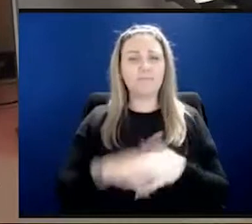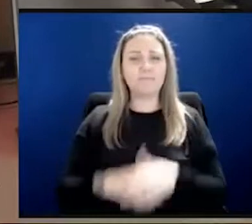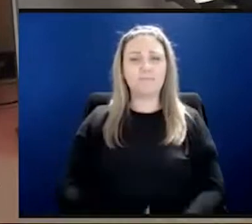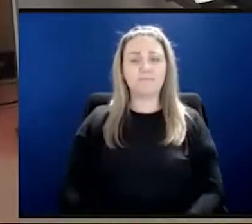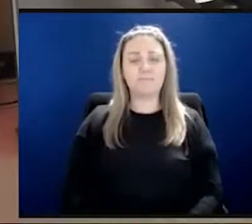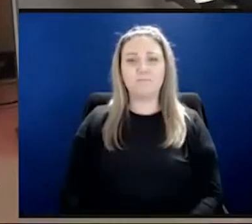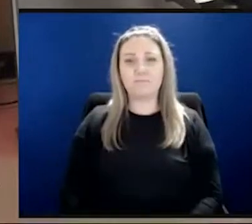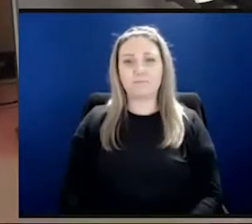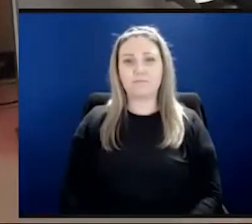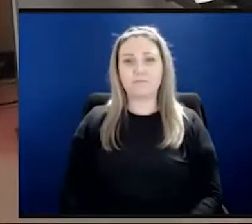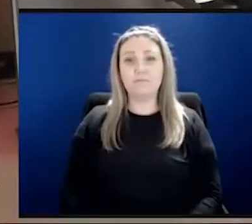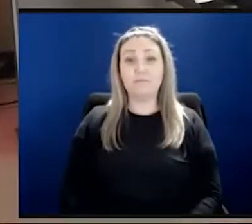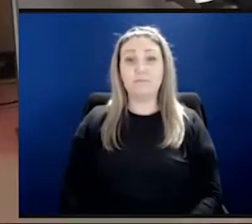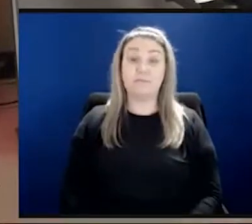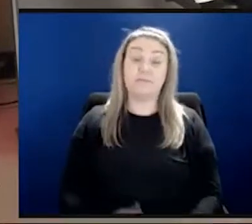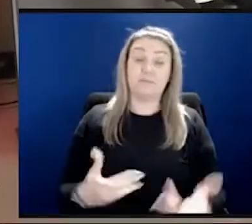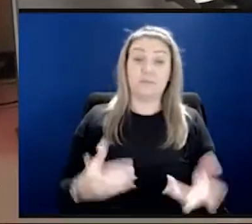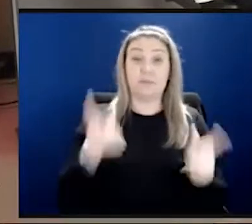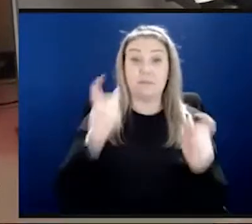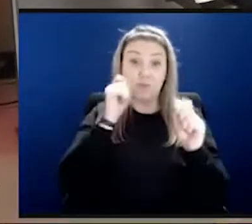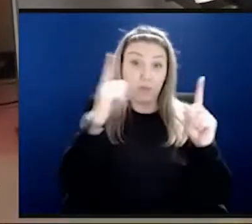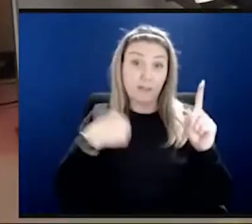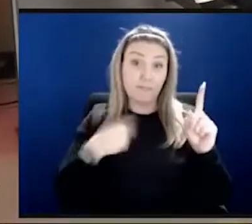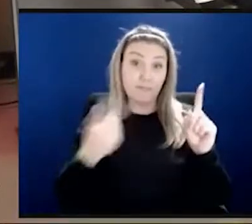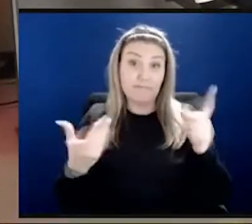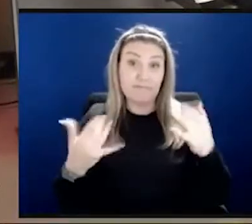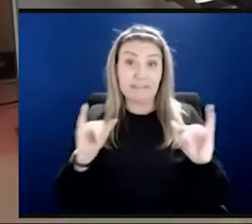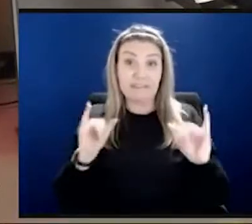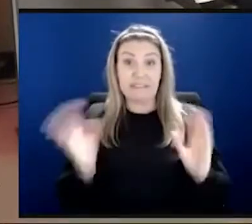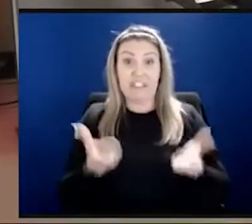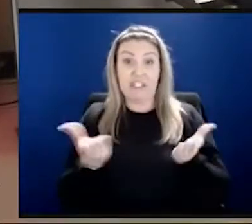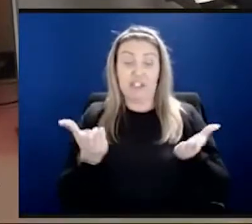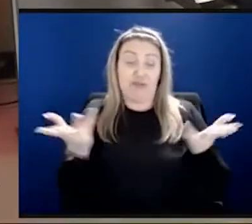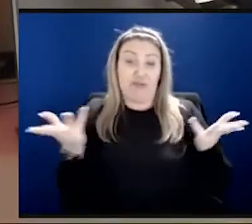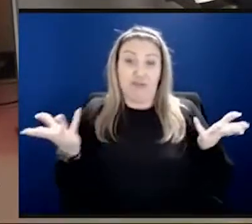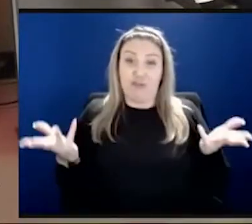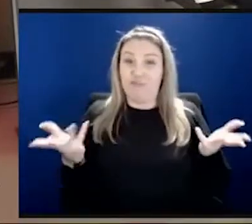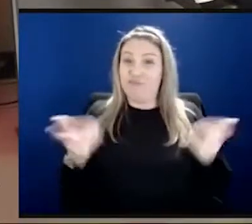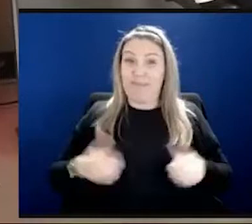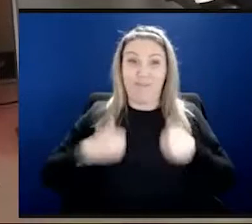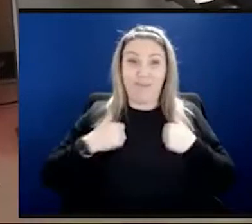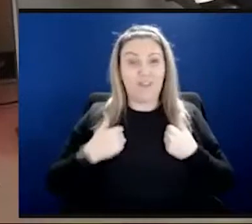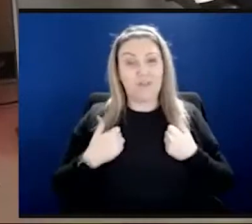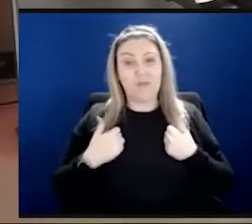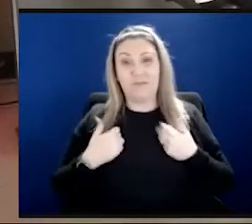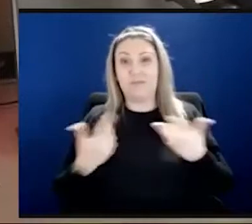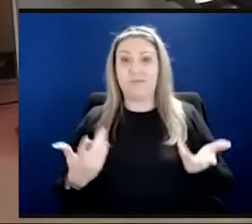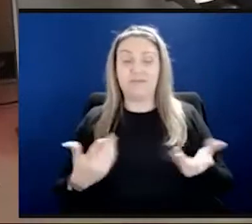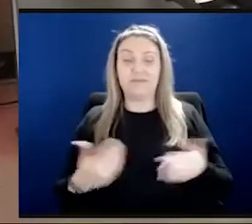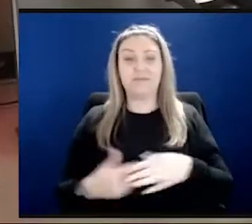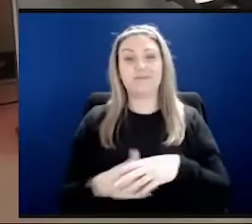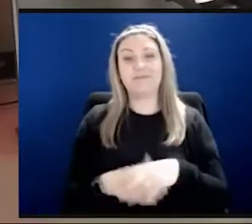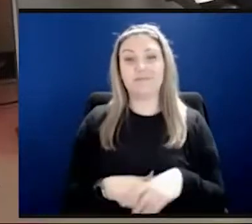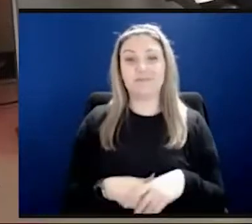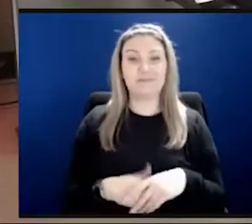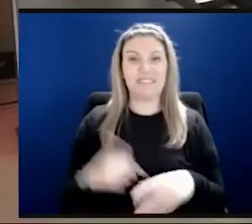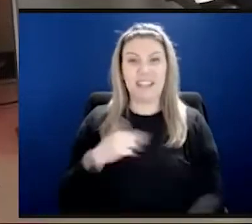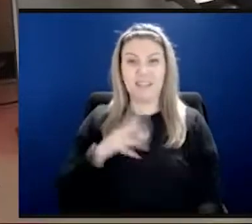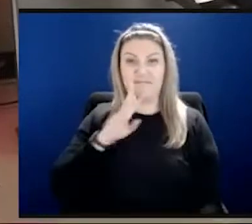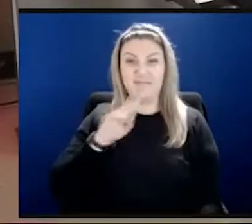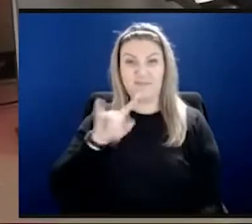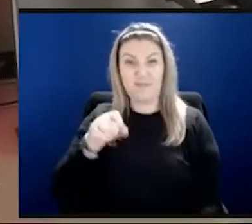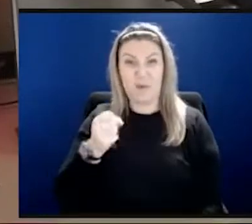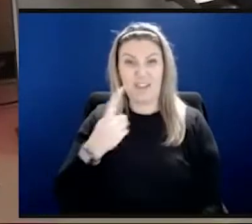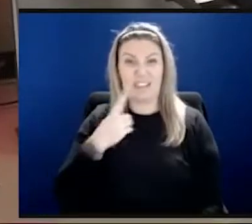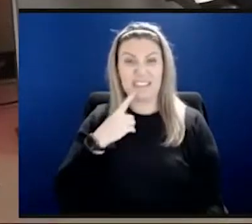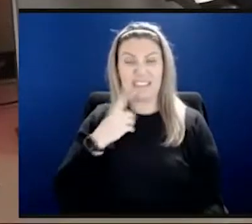In all accounts, I'm surprised I'm still here, and it's a miracle. I mean, one was the fact that, you know, I was 40 years old, healthy as an ox, and